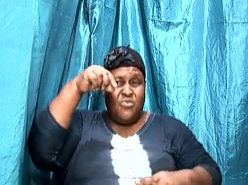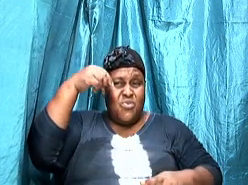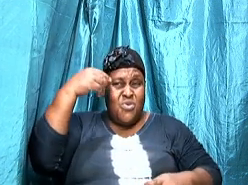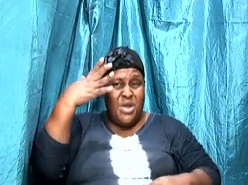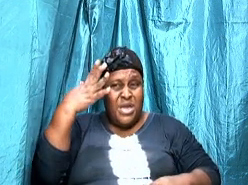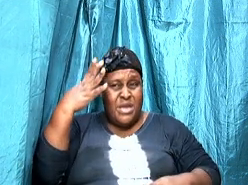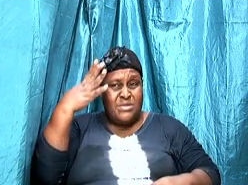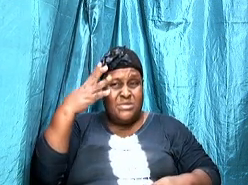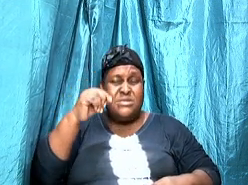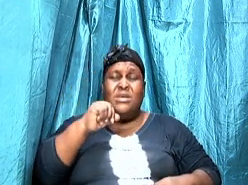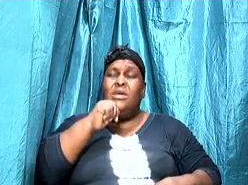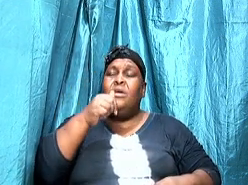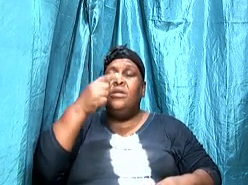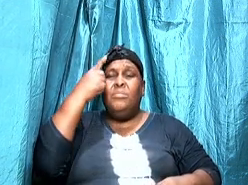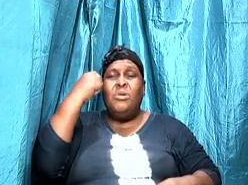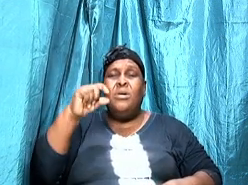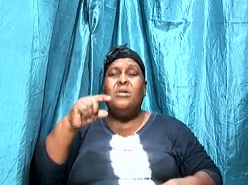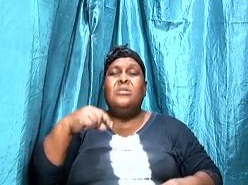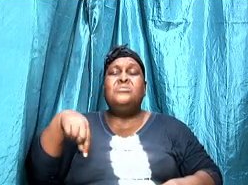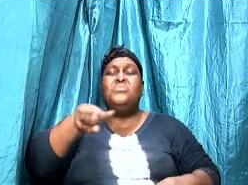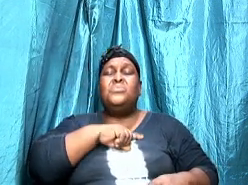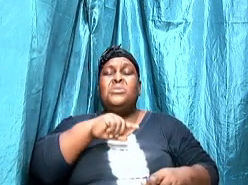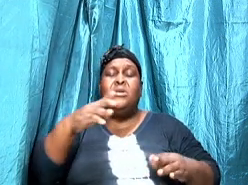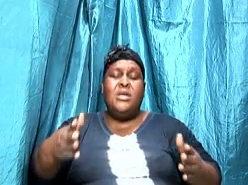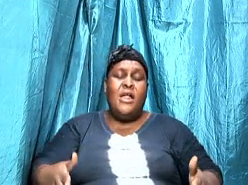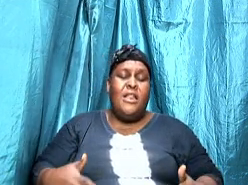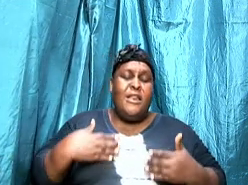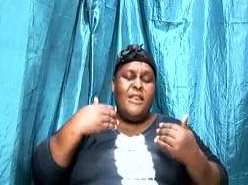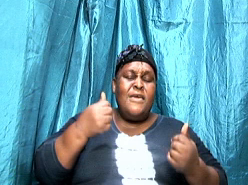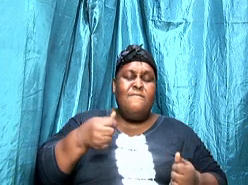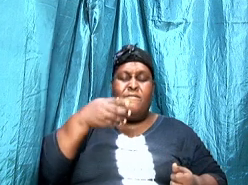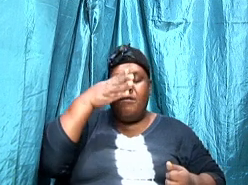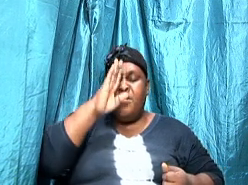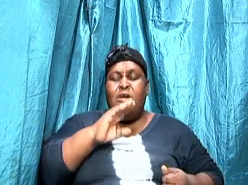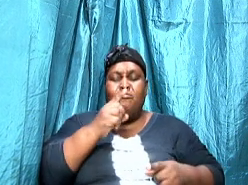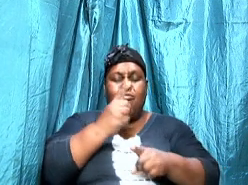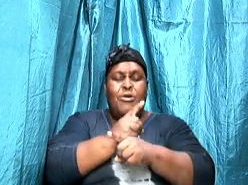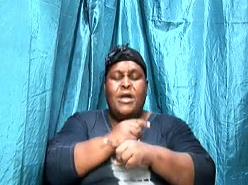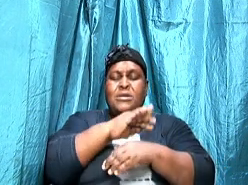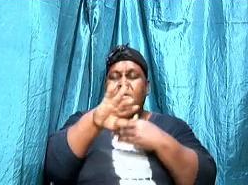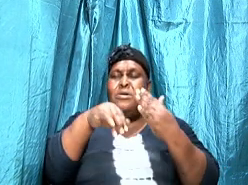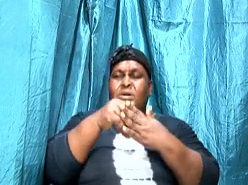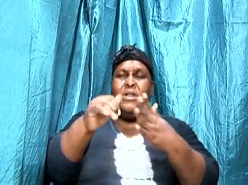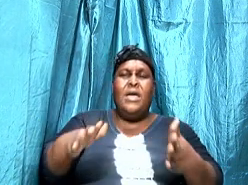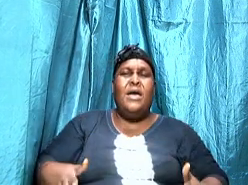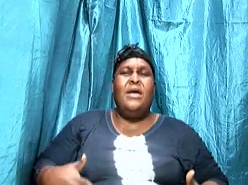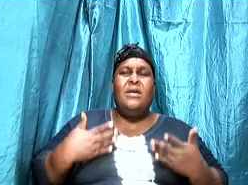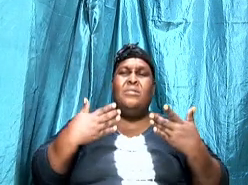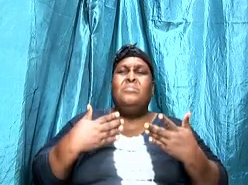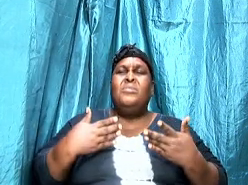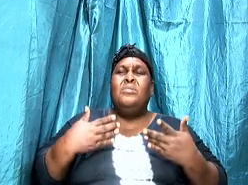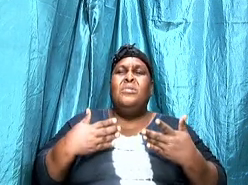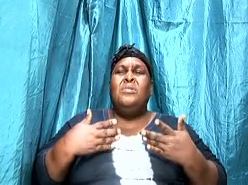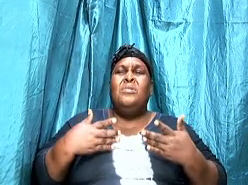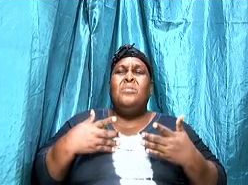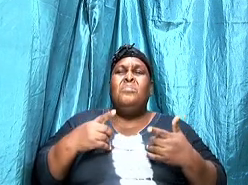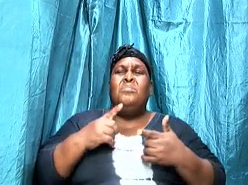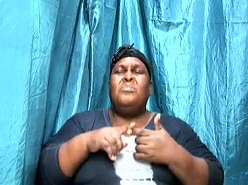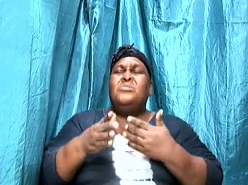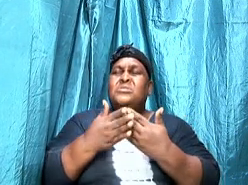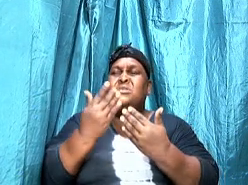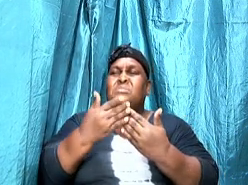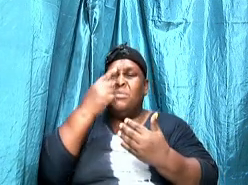Not because we have lived for God right all our lives, but we can just simply believe in the Lord